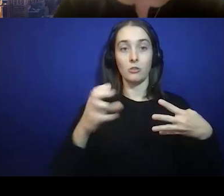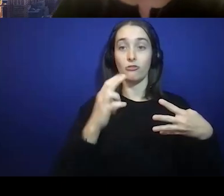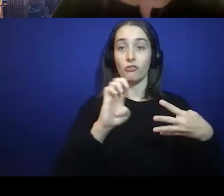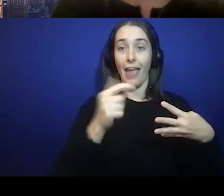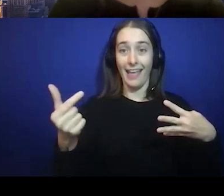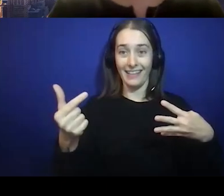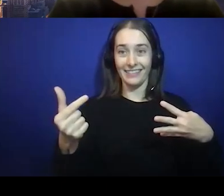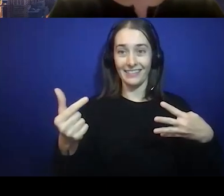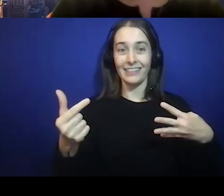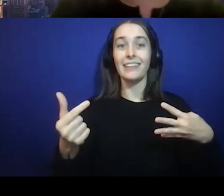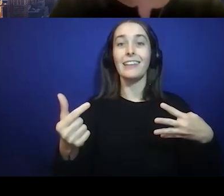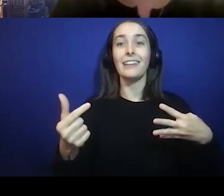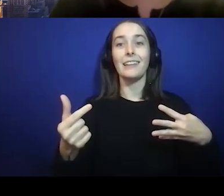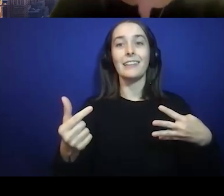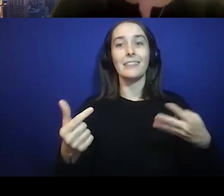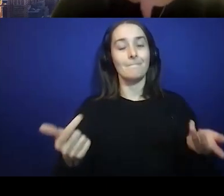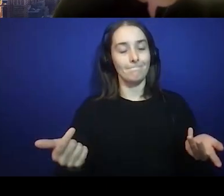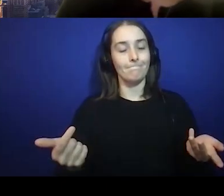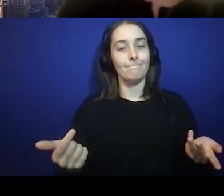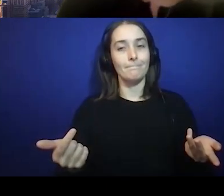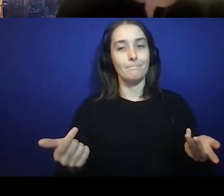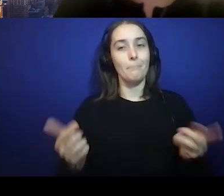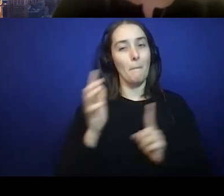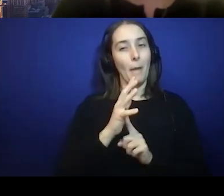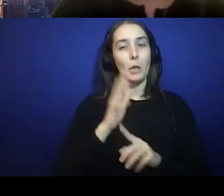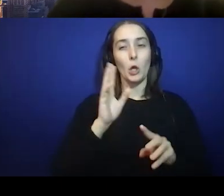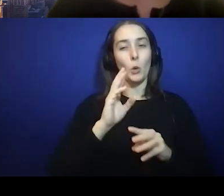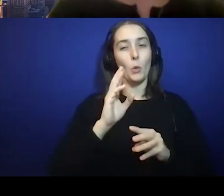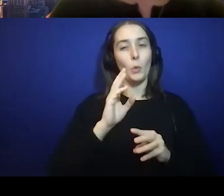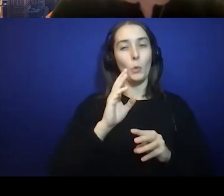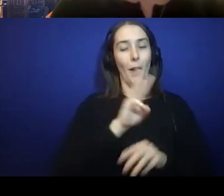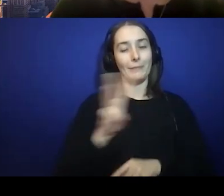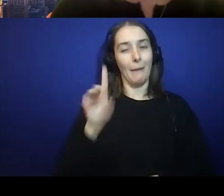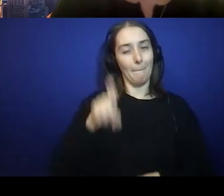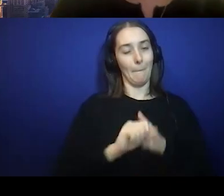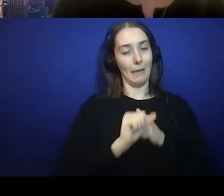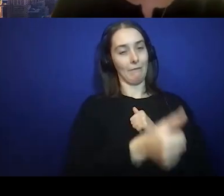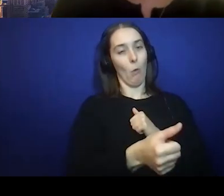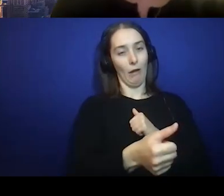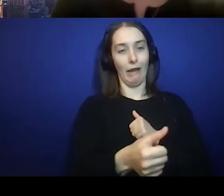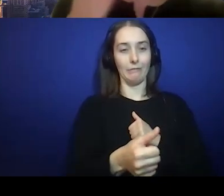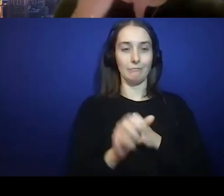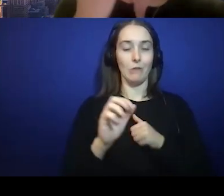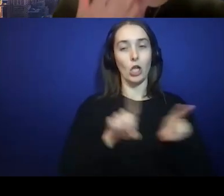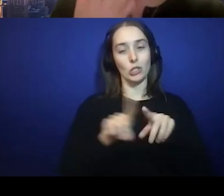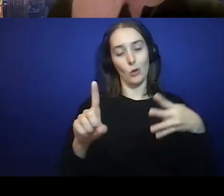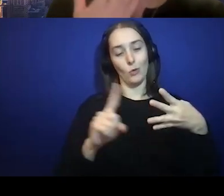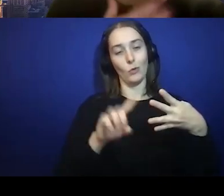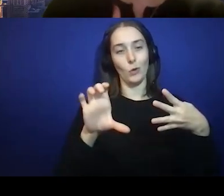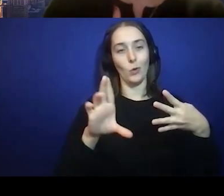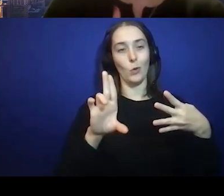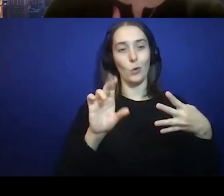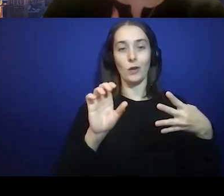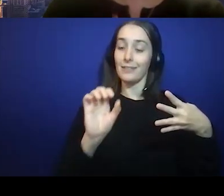away from these notorious websites such as Course Hero and others. I know I can't help but